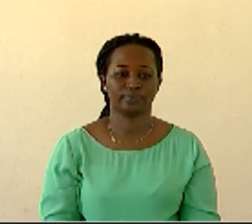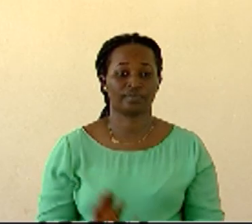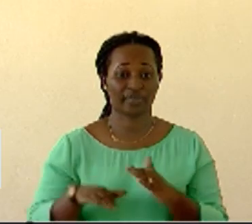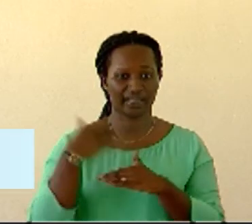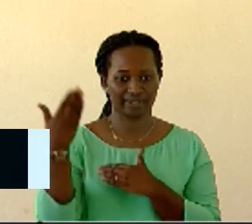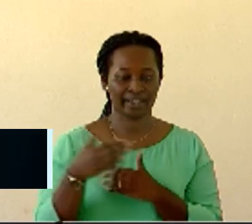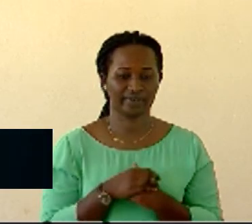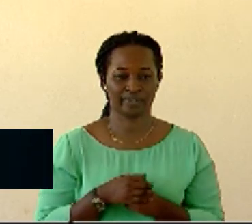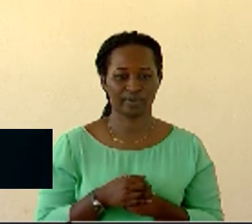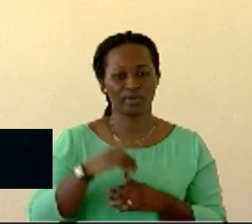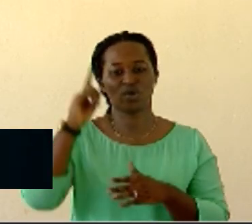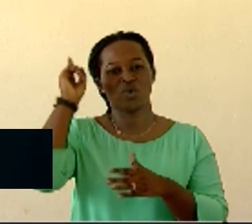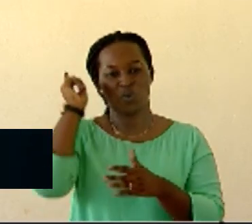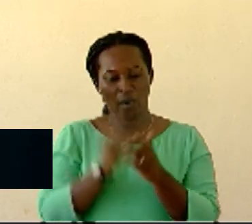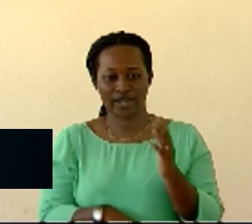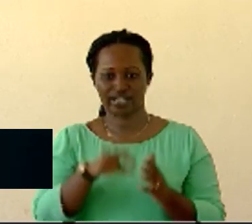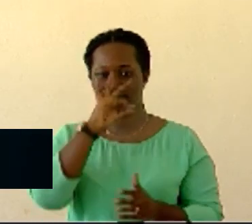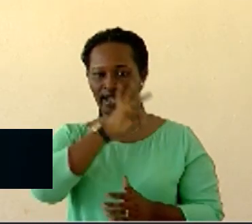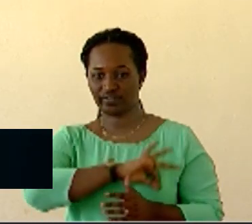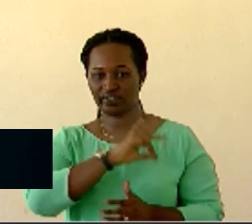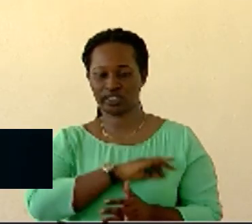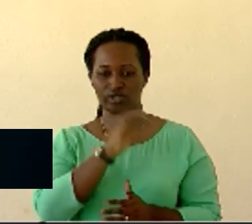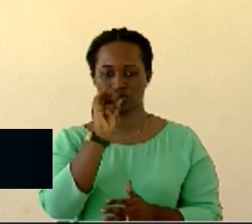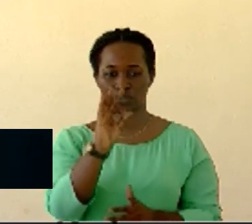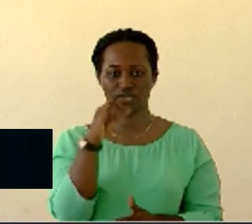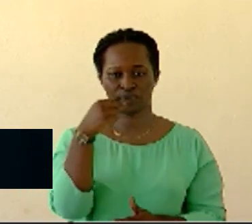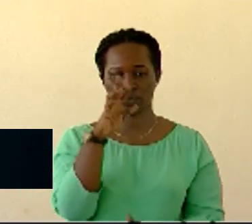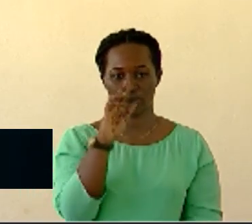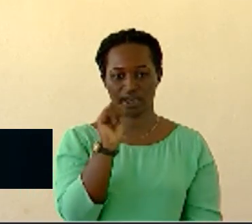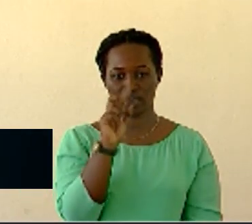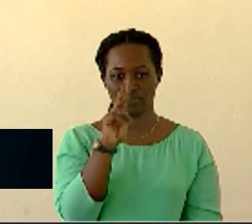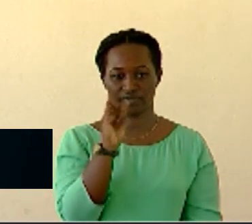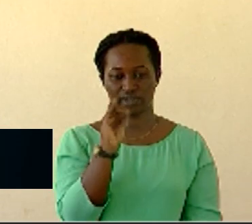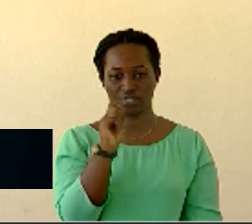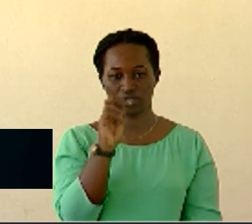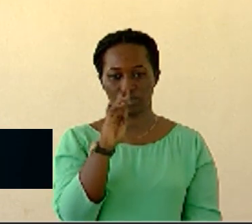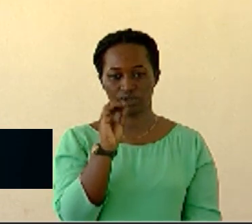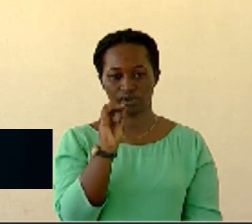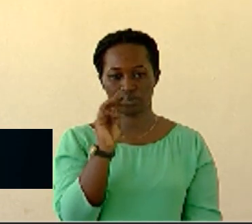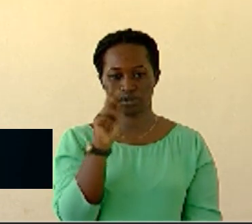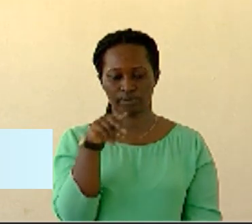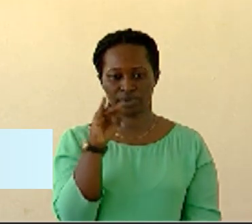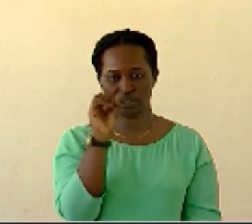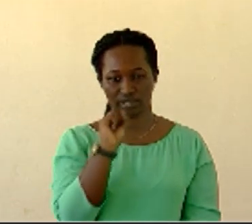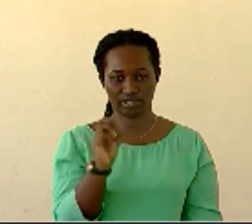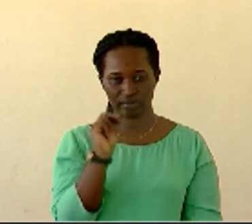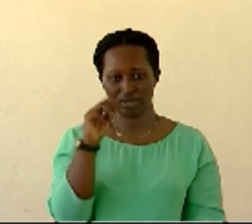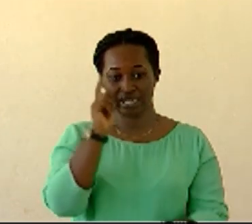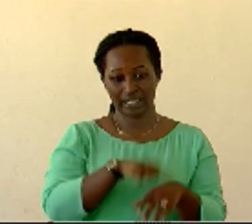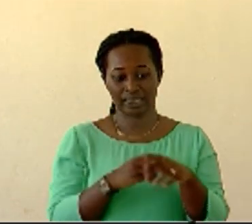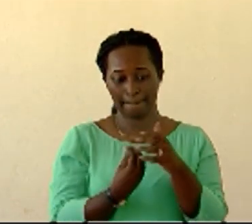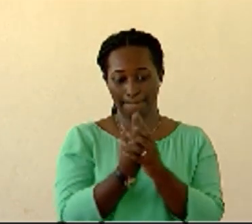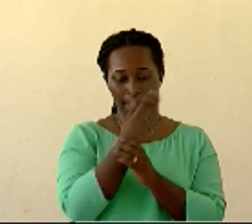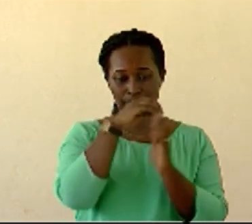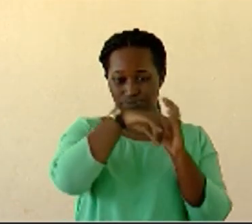Then, what are the advantages of gravitropism? By growing deeply into the soil,